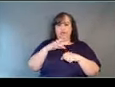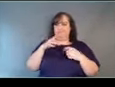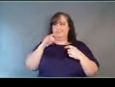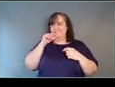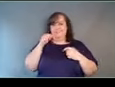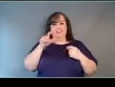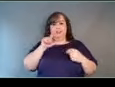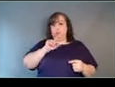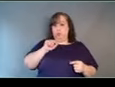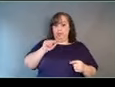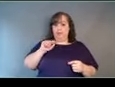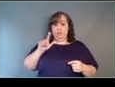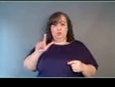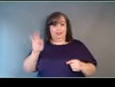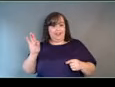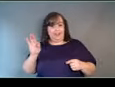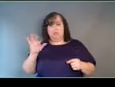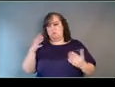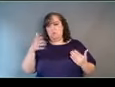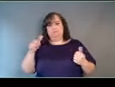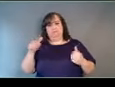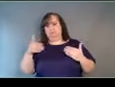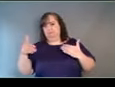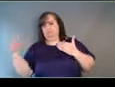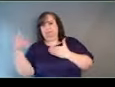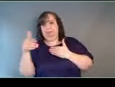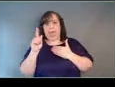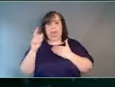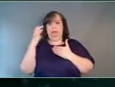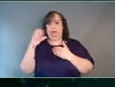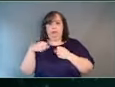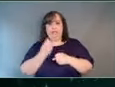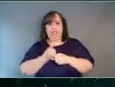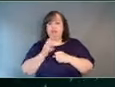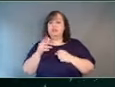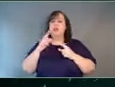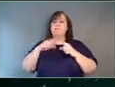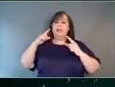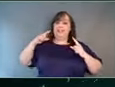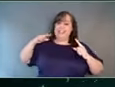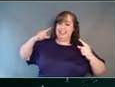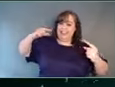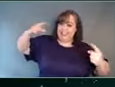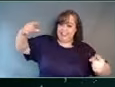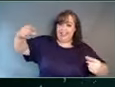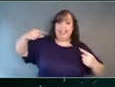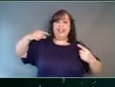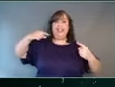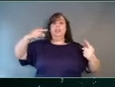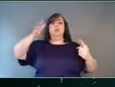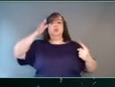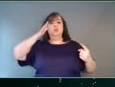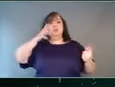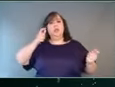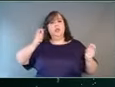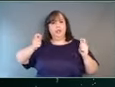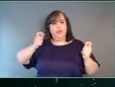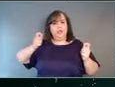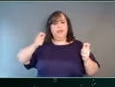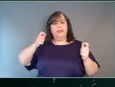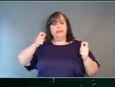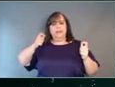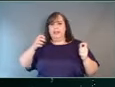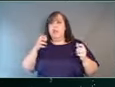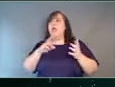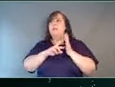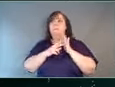close approach to Earth, the orbit of Apophis and its spin state and rotation will change. And so that makes it challenging to predict what